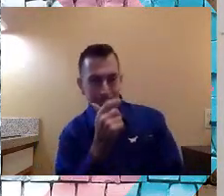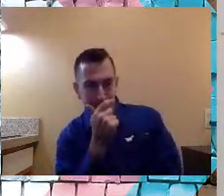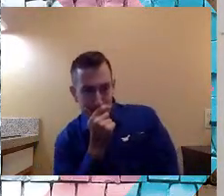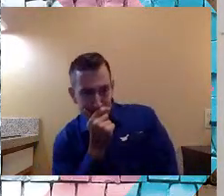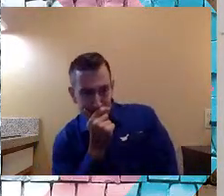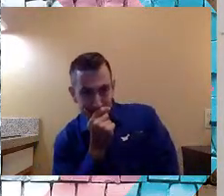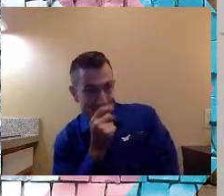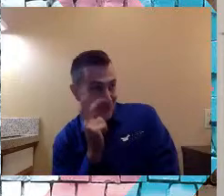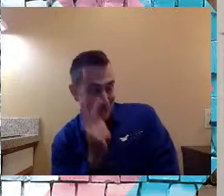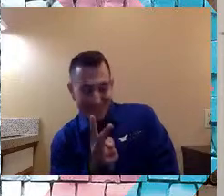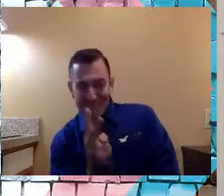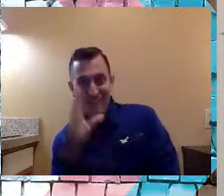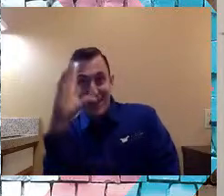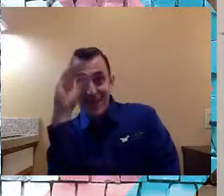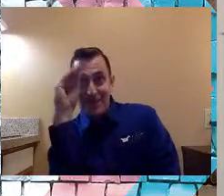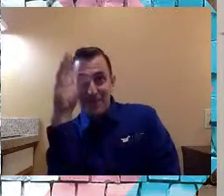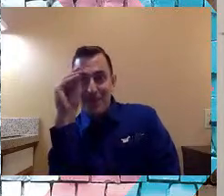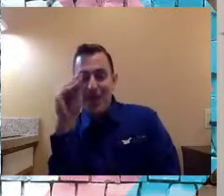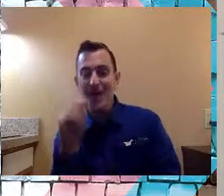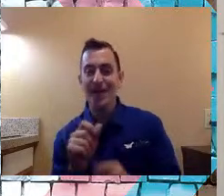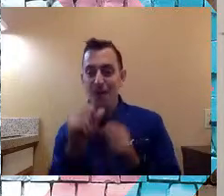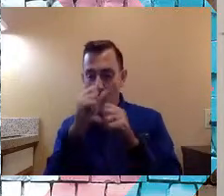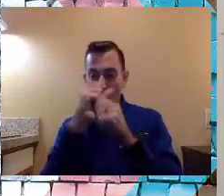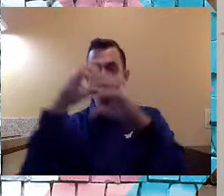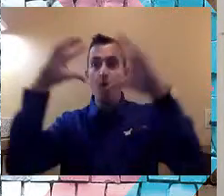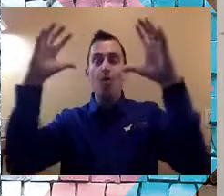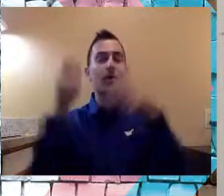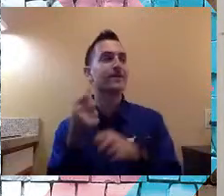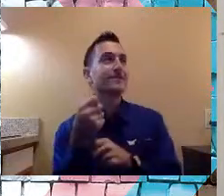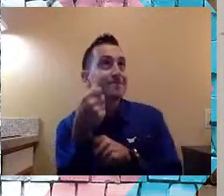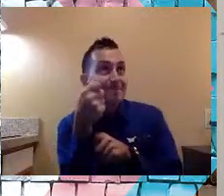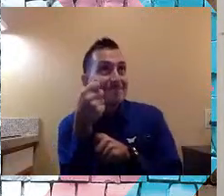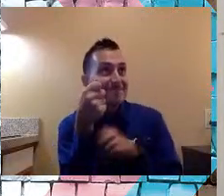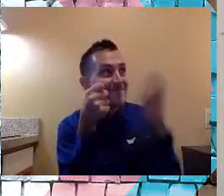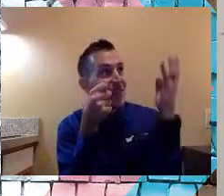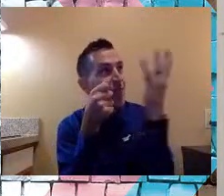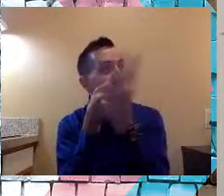boy with his balloon? He's watching the end of the parade.